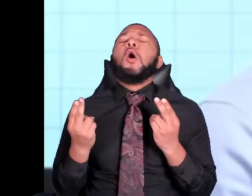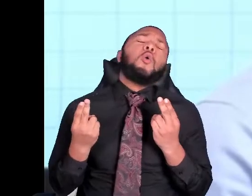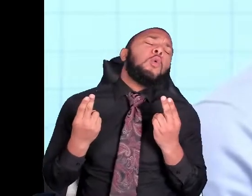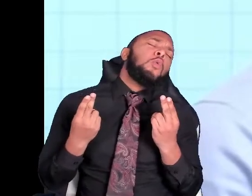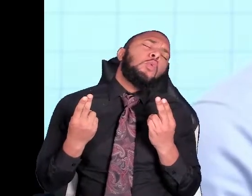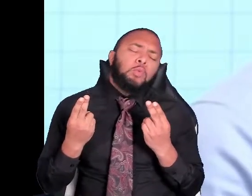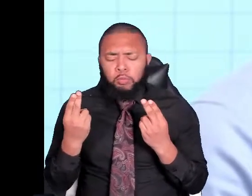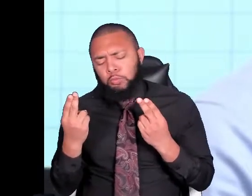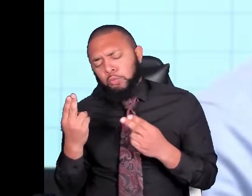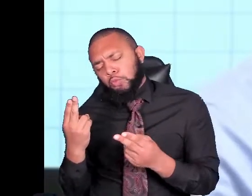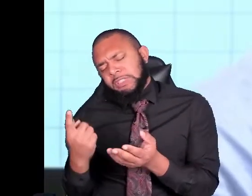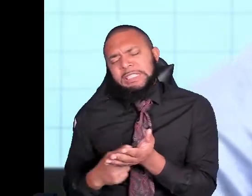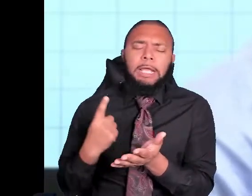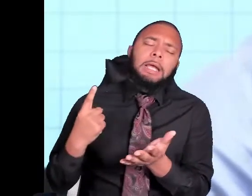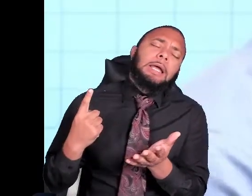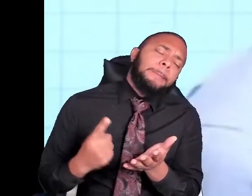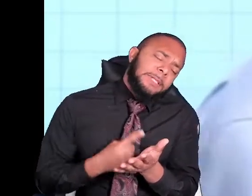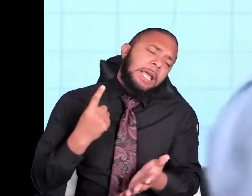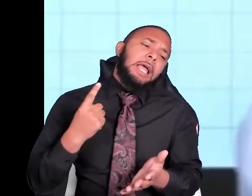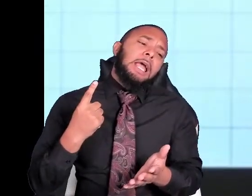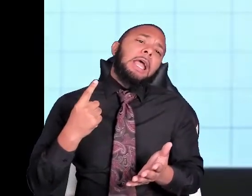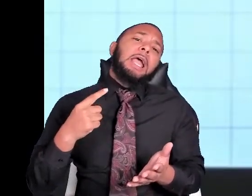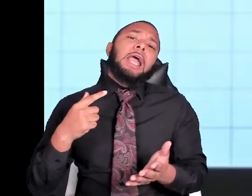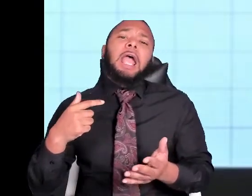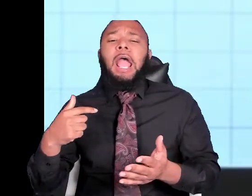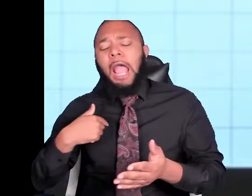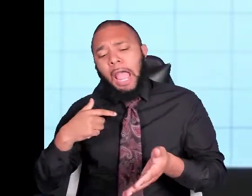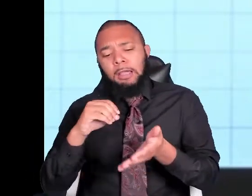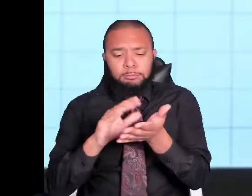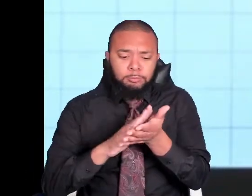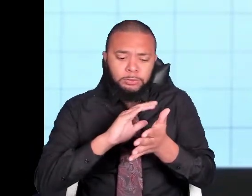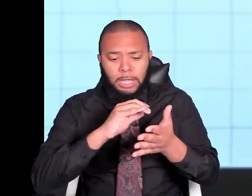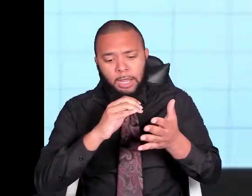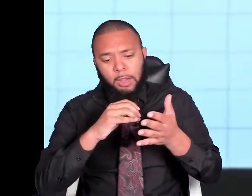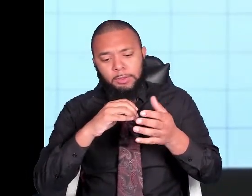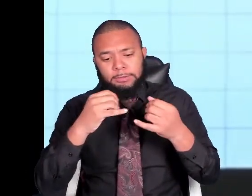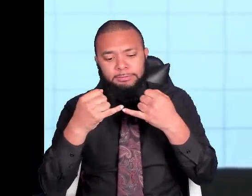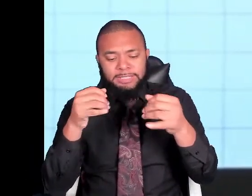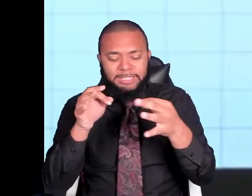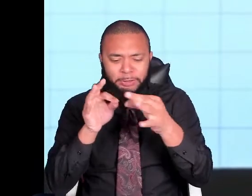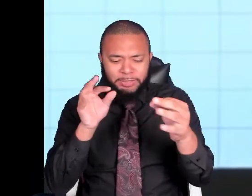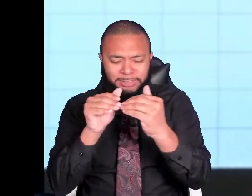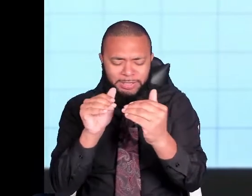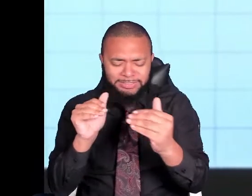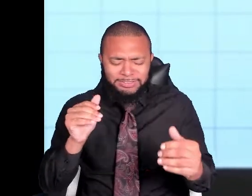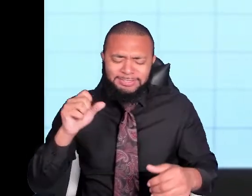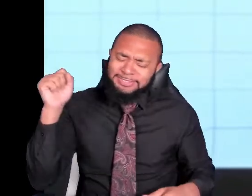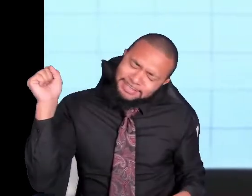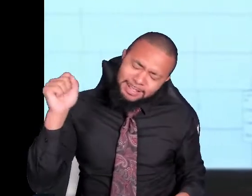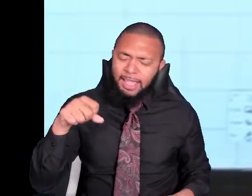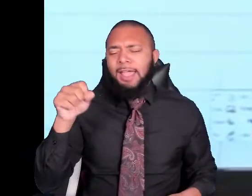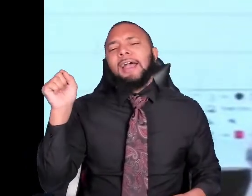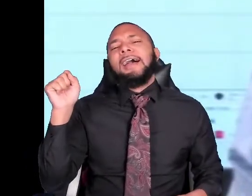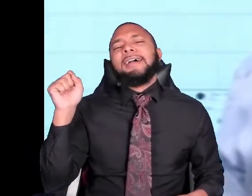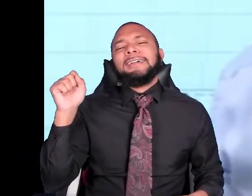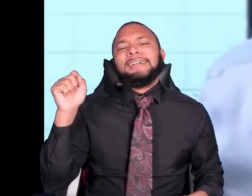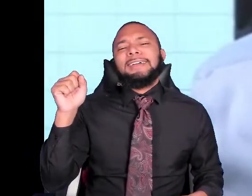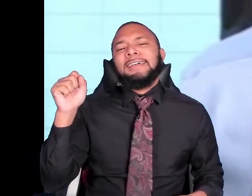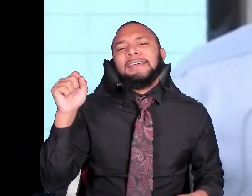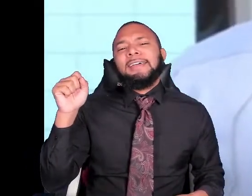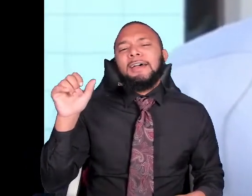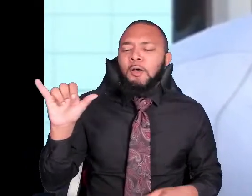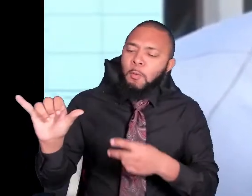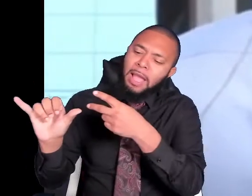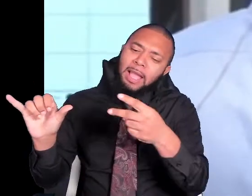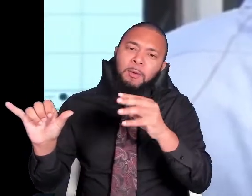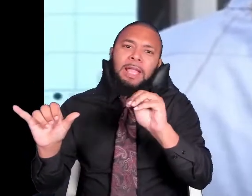Oh, sometimes I graph a linear equation. Yeah. Y equals